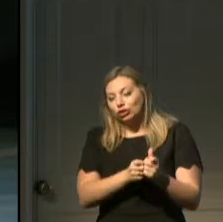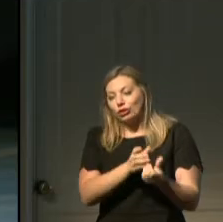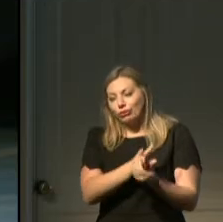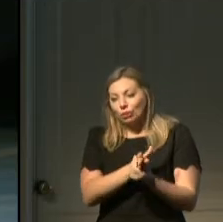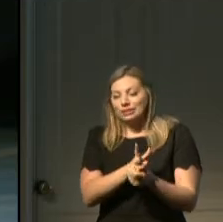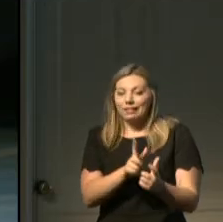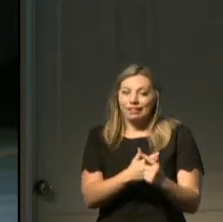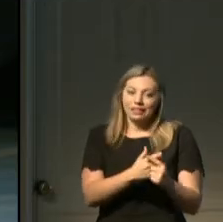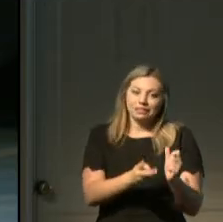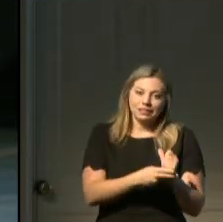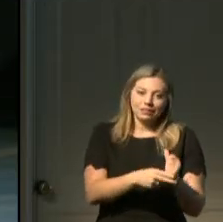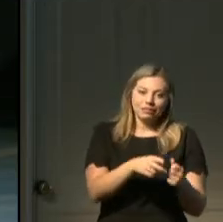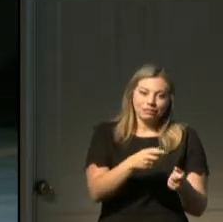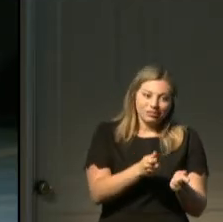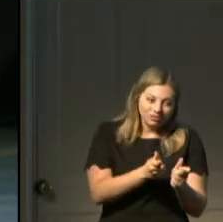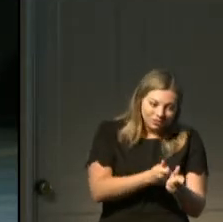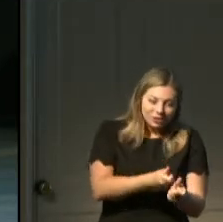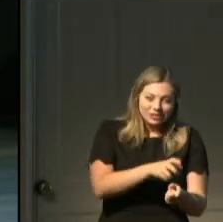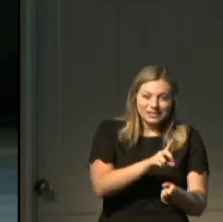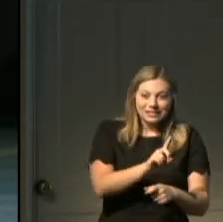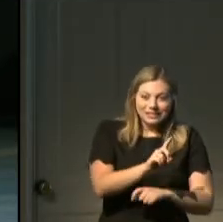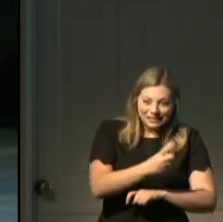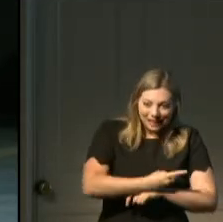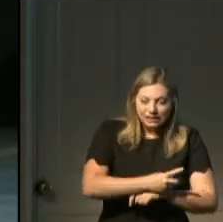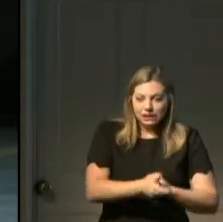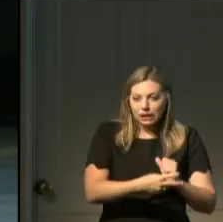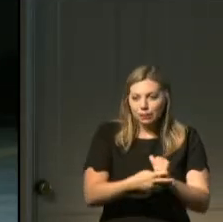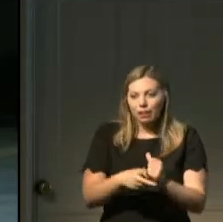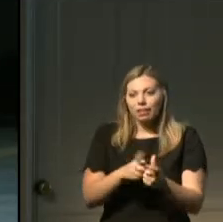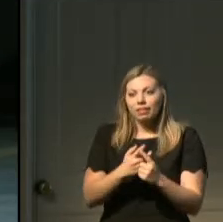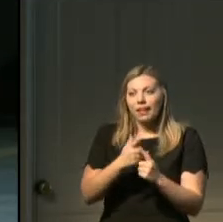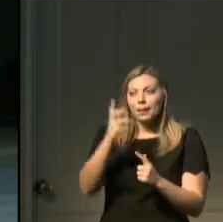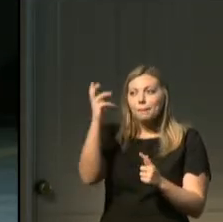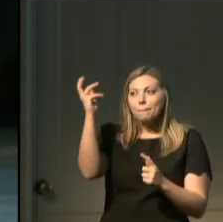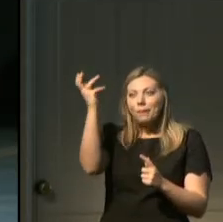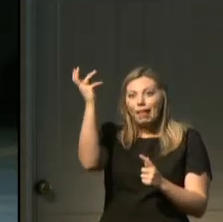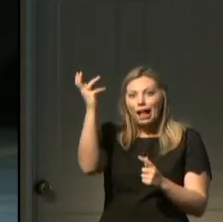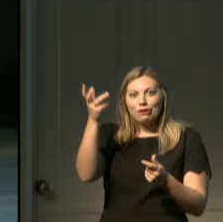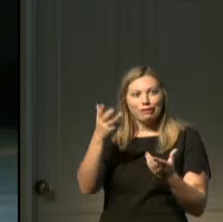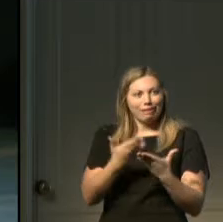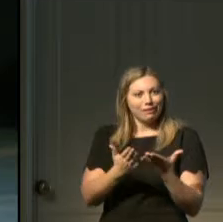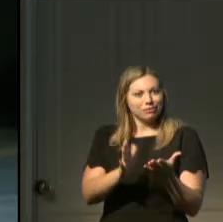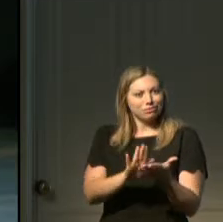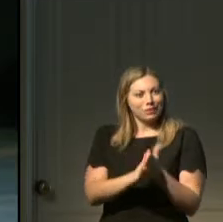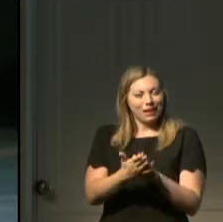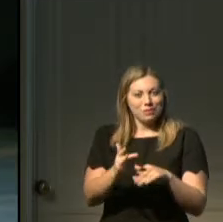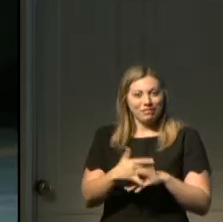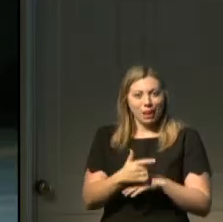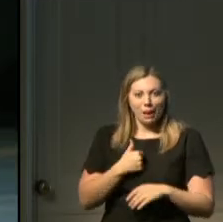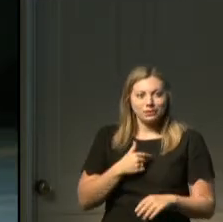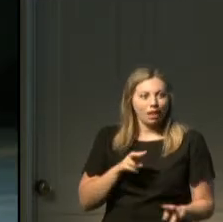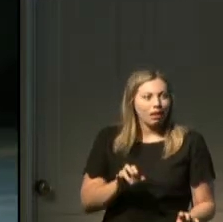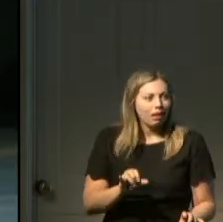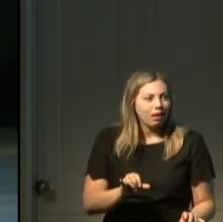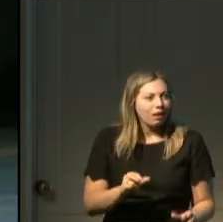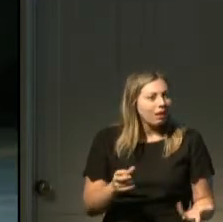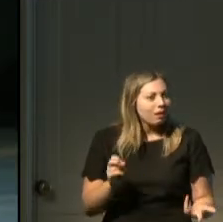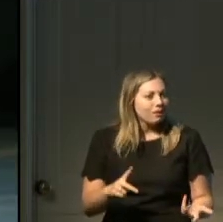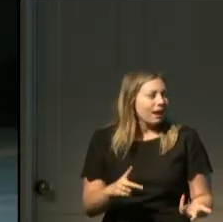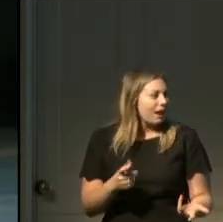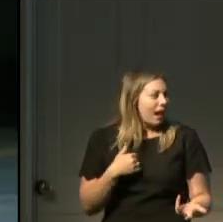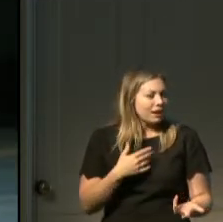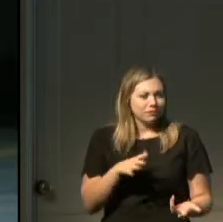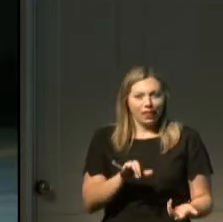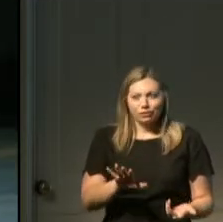put them by date, keep it there. And then magically, when these cloud upload things came up, I was like, I had like